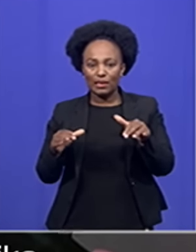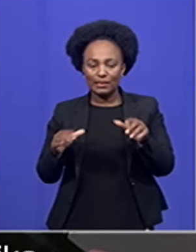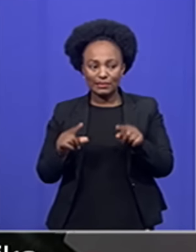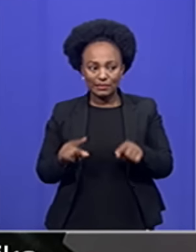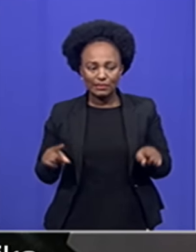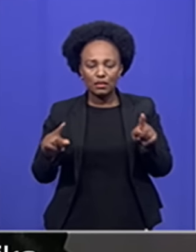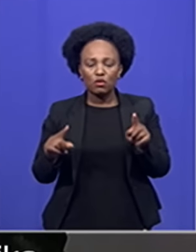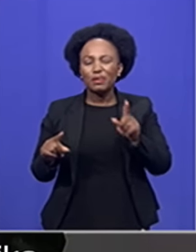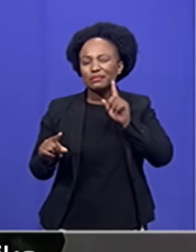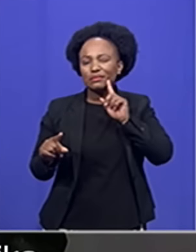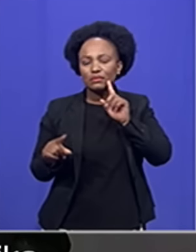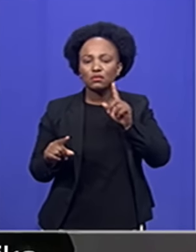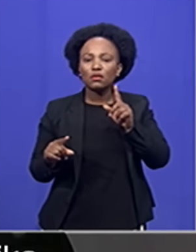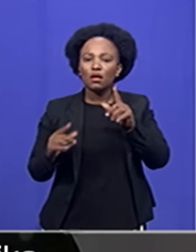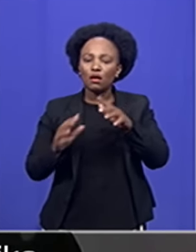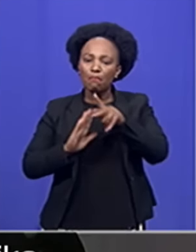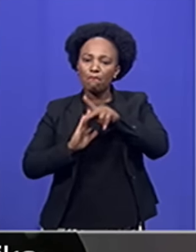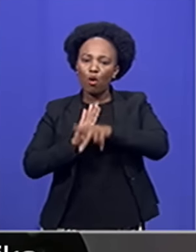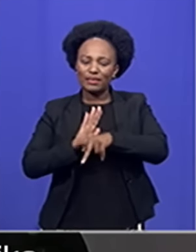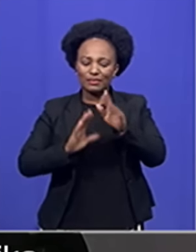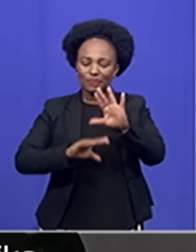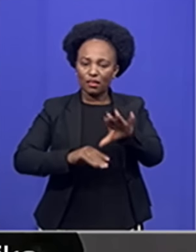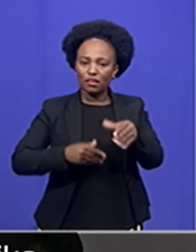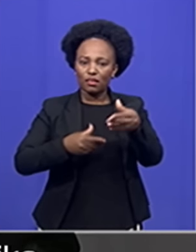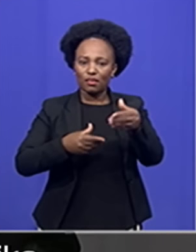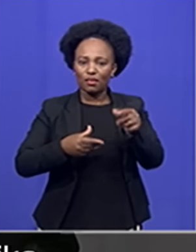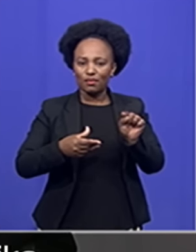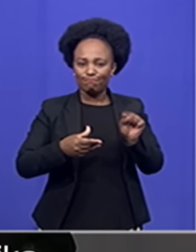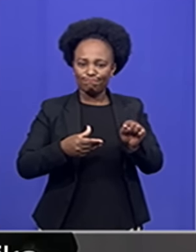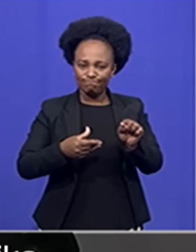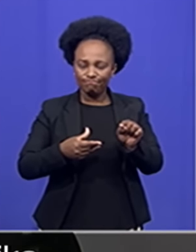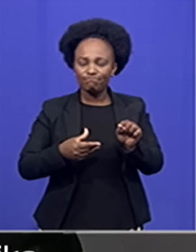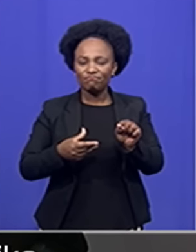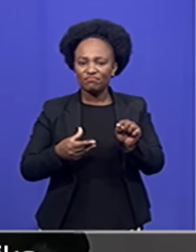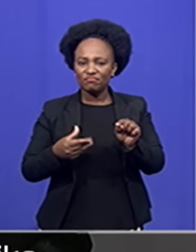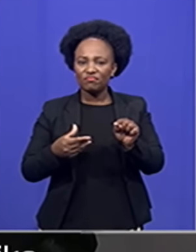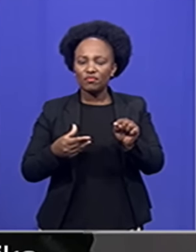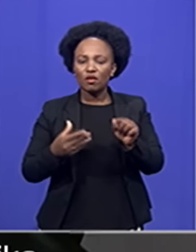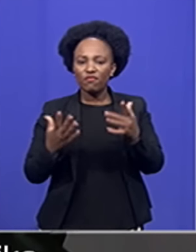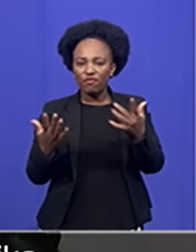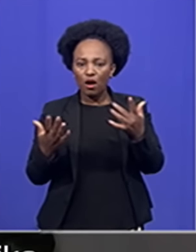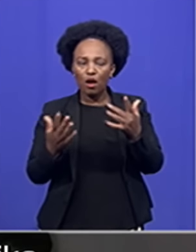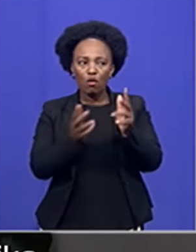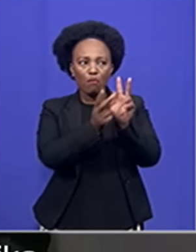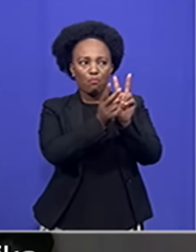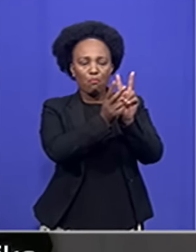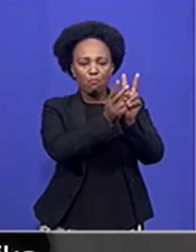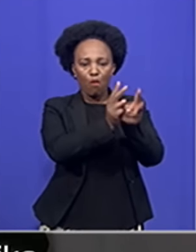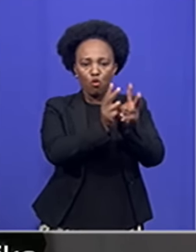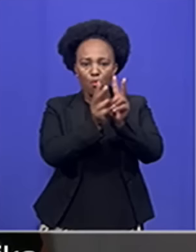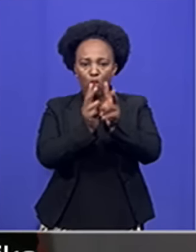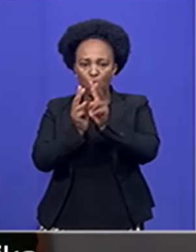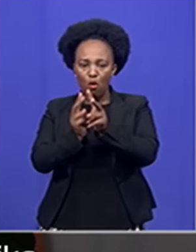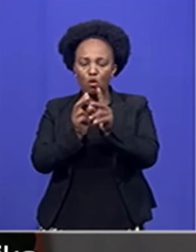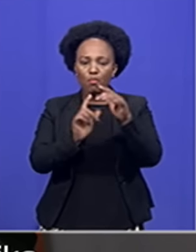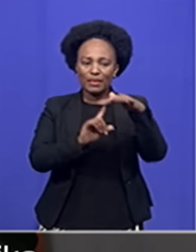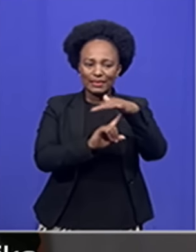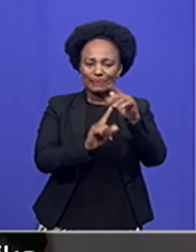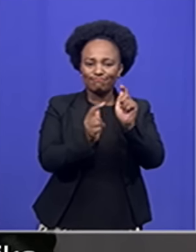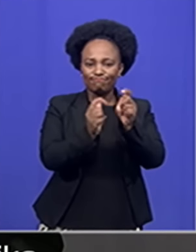gore lebelle the framework e fetolwe ka mokgweleng goreng seelo sa dikadimisano sa fetola